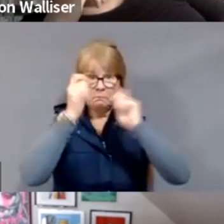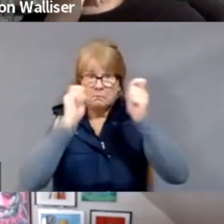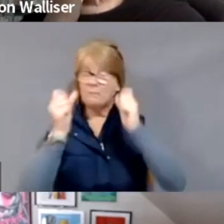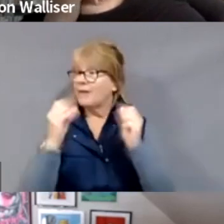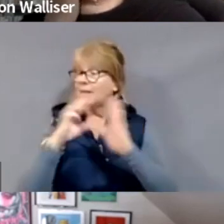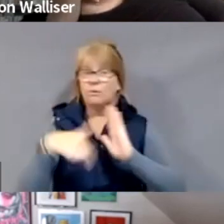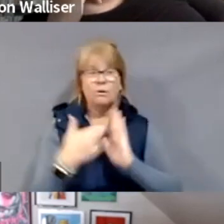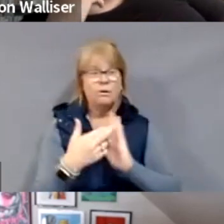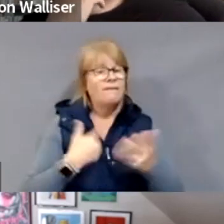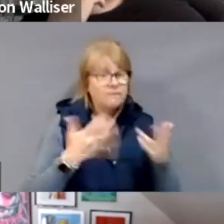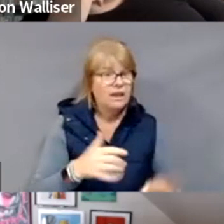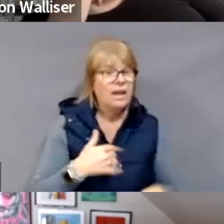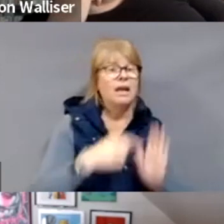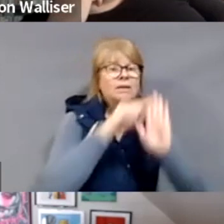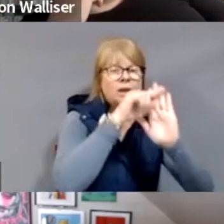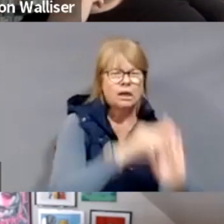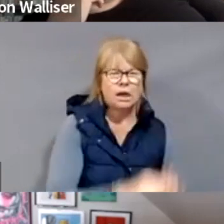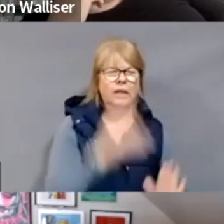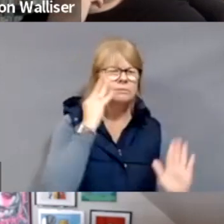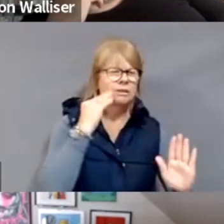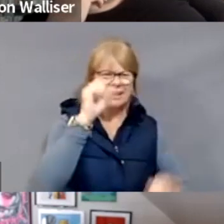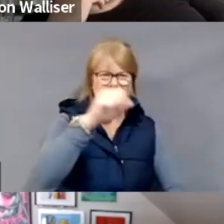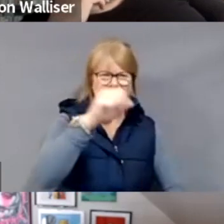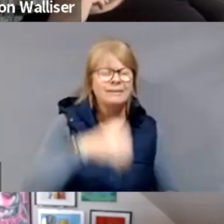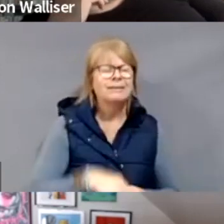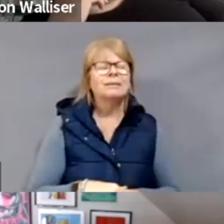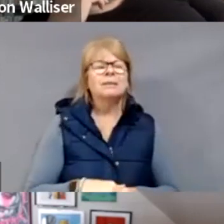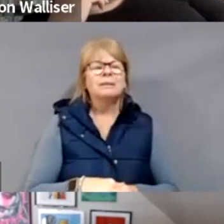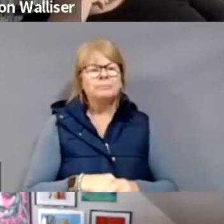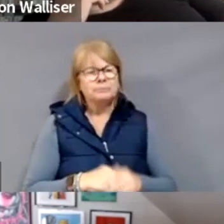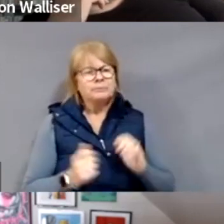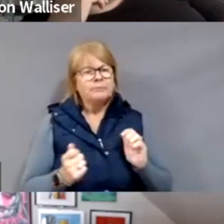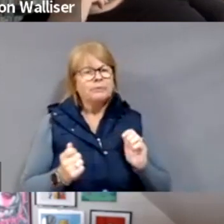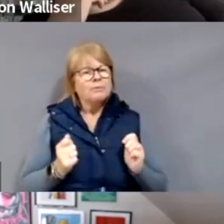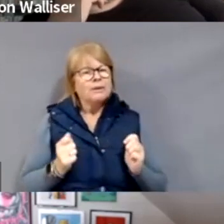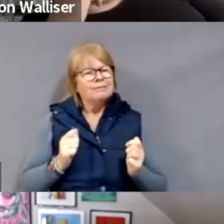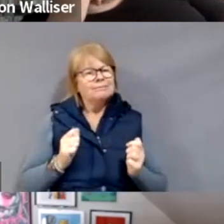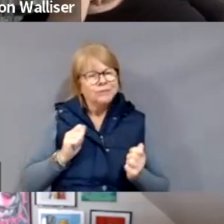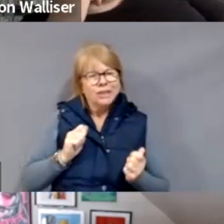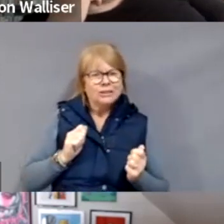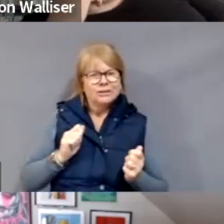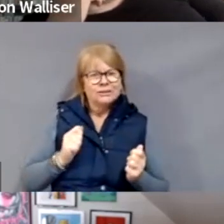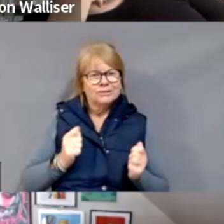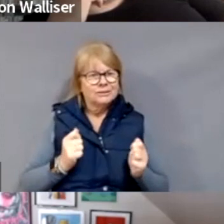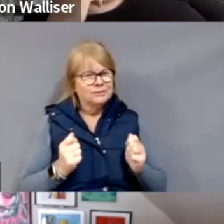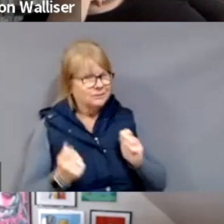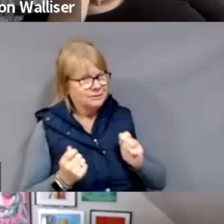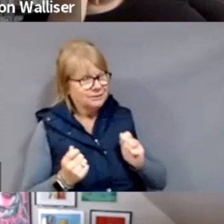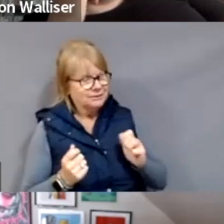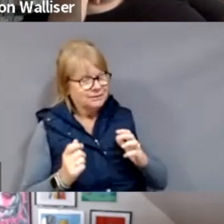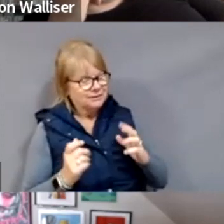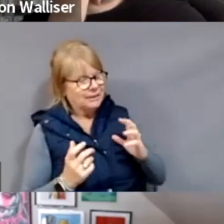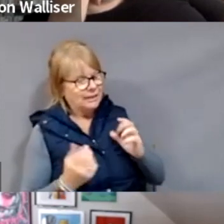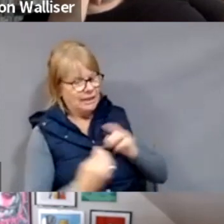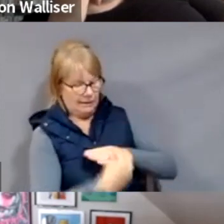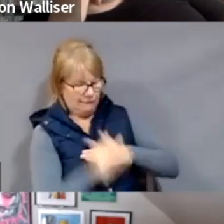negative experiences in the industry, it shapes how I do this job. I want to be able to